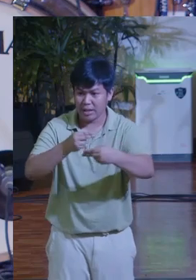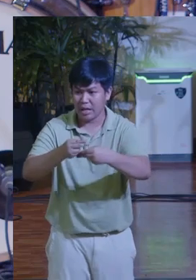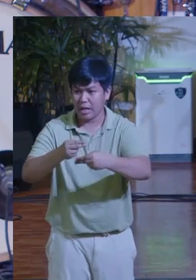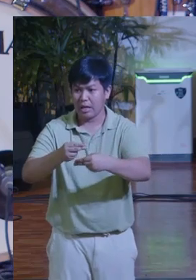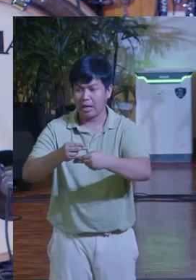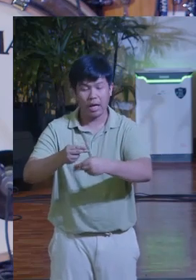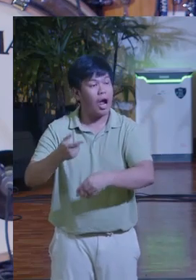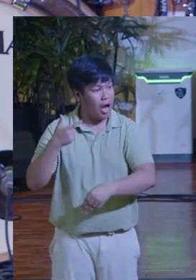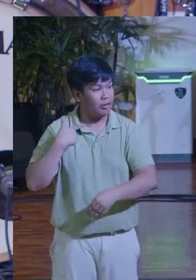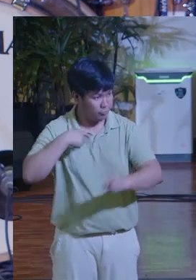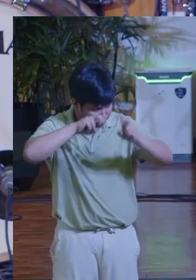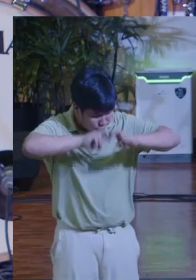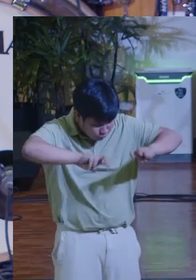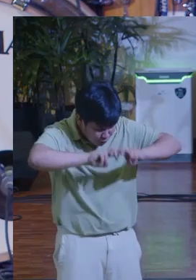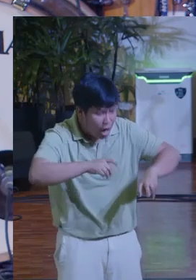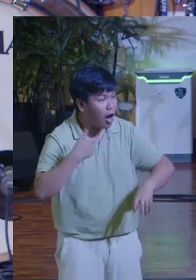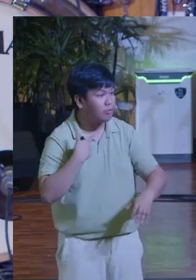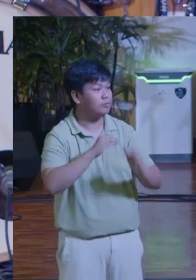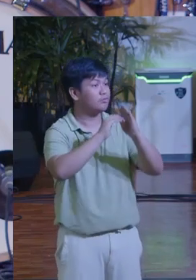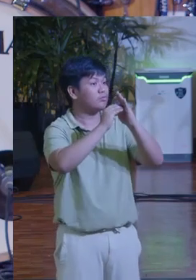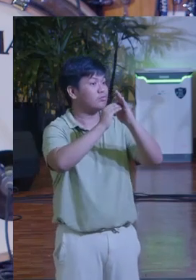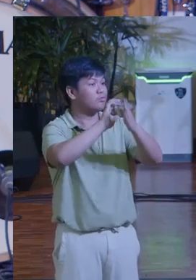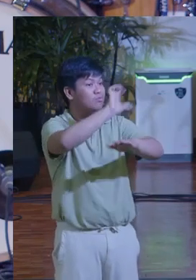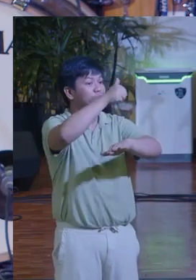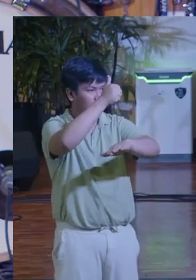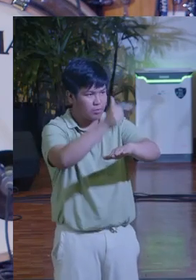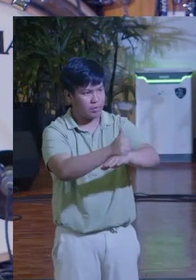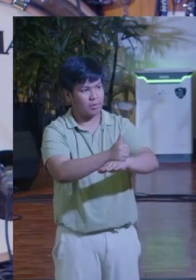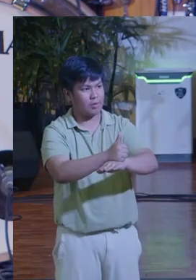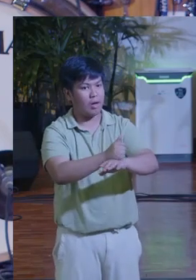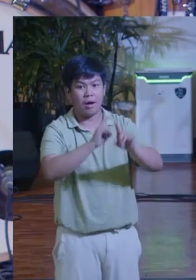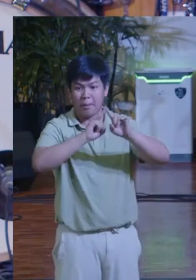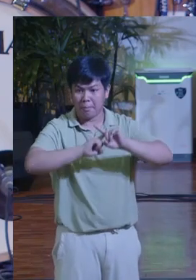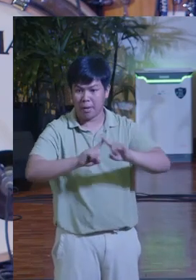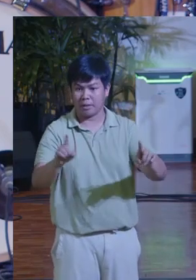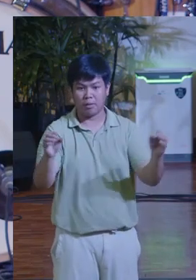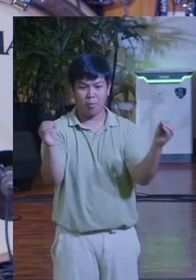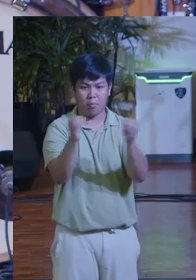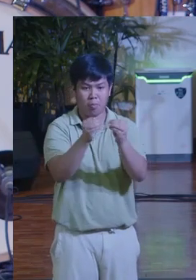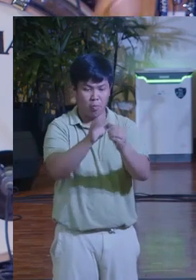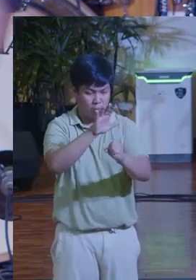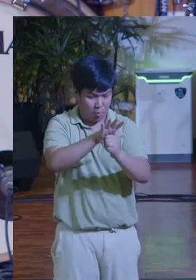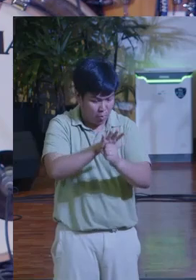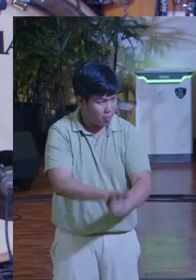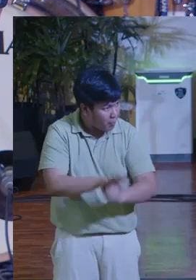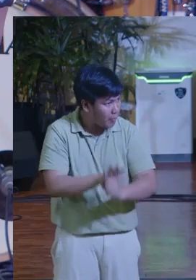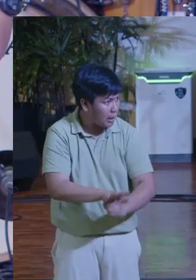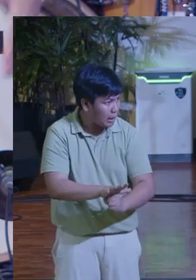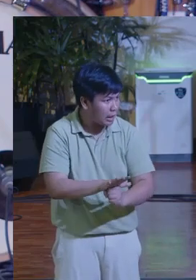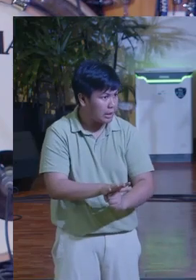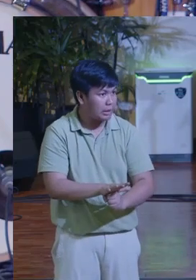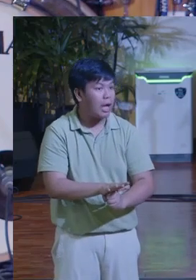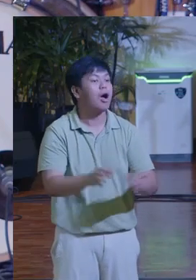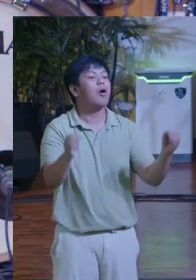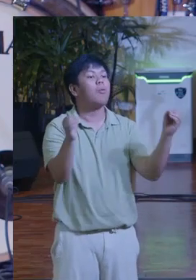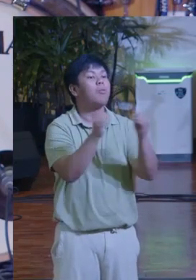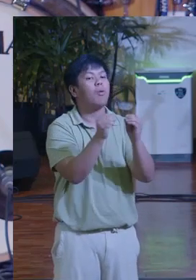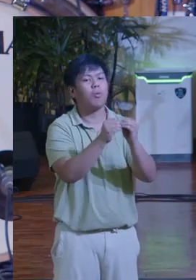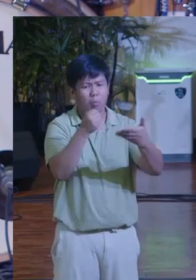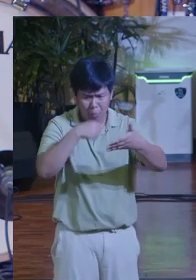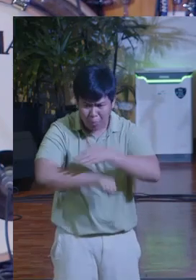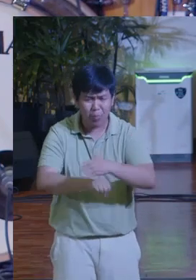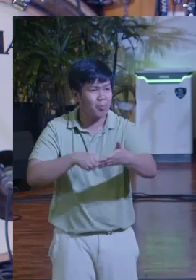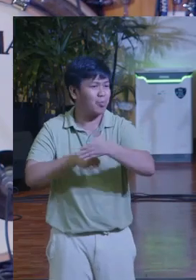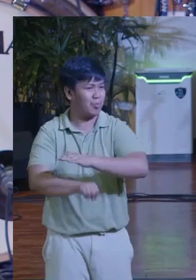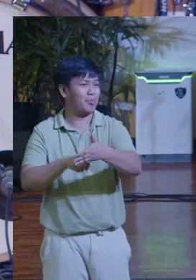po ay totoo. But the more they were oppressed, the more they multiplied, and the more they spread